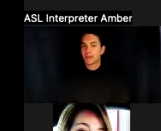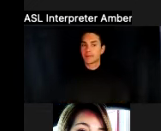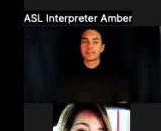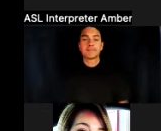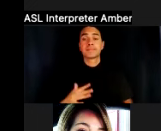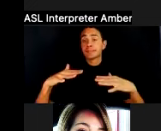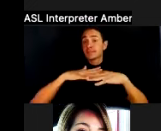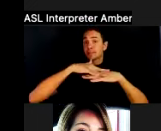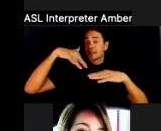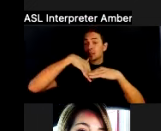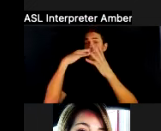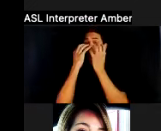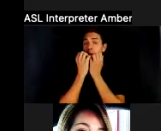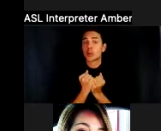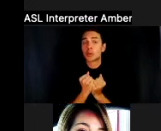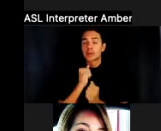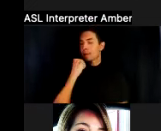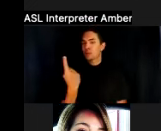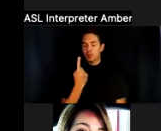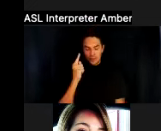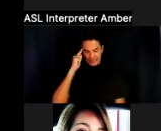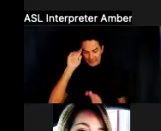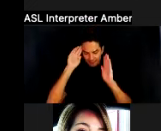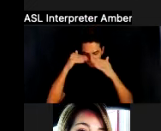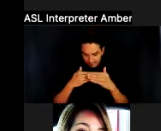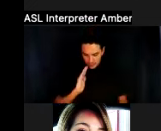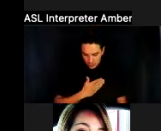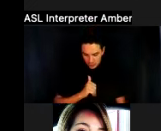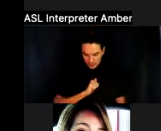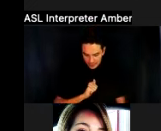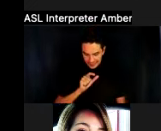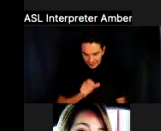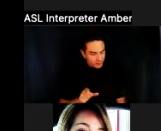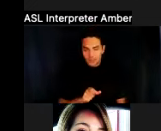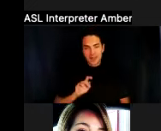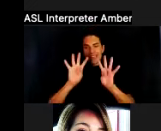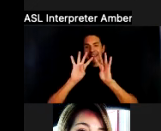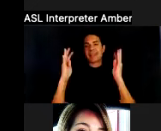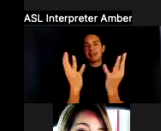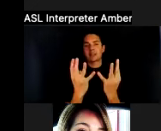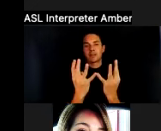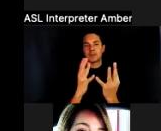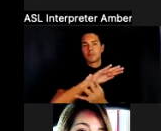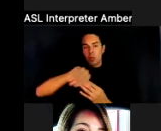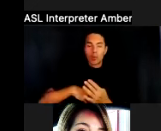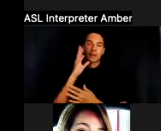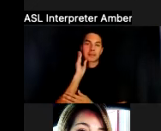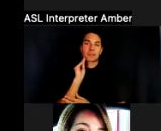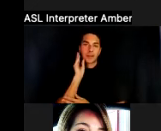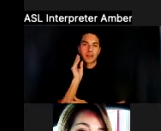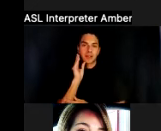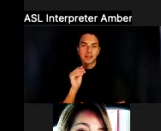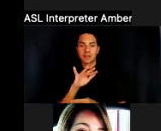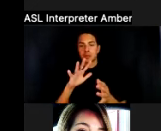we're not just thinking about ourselves and individual, thinking about the collective, right? We carry those experiences, those